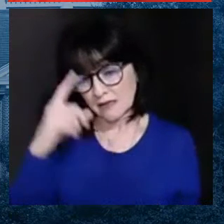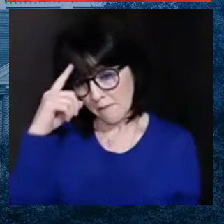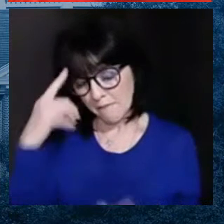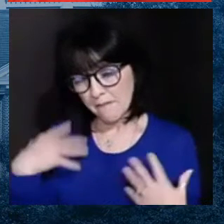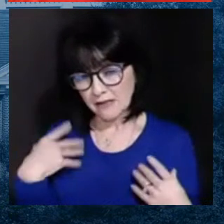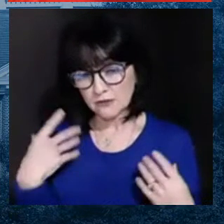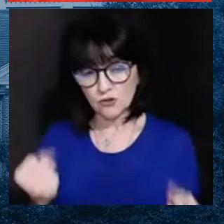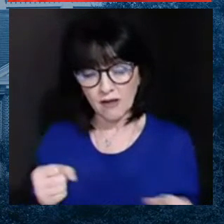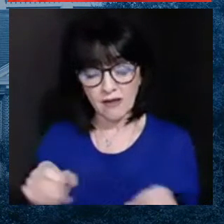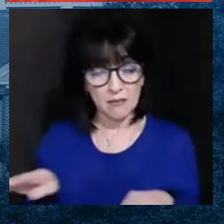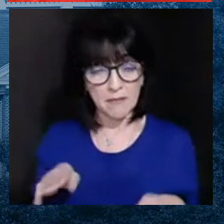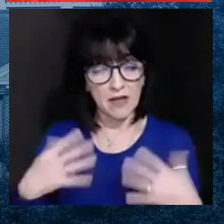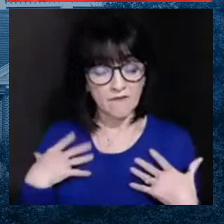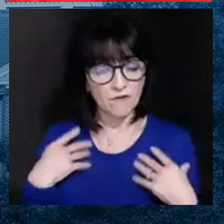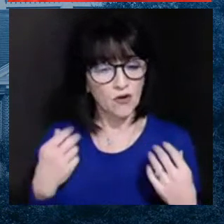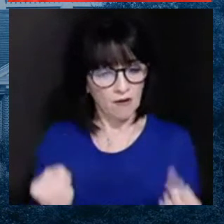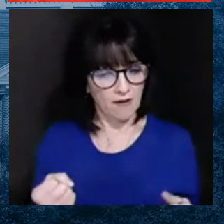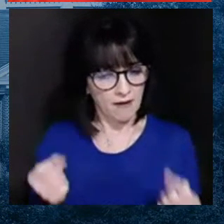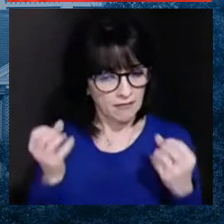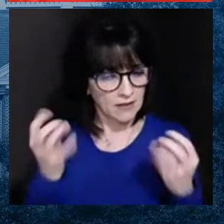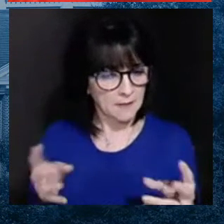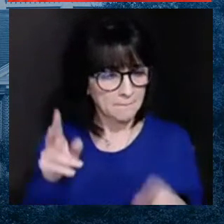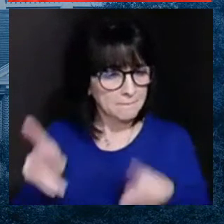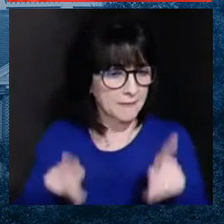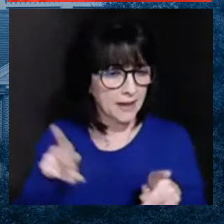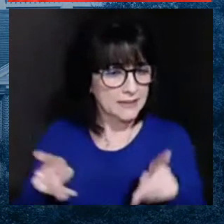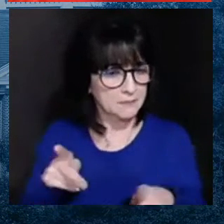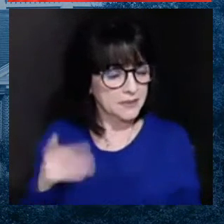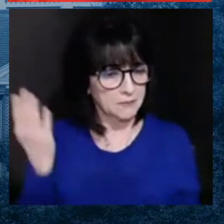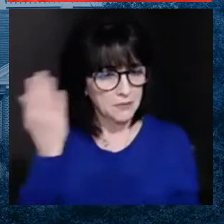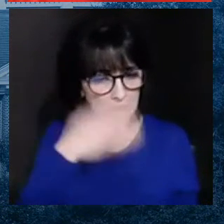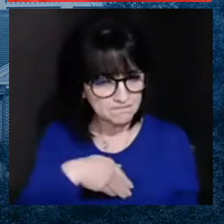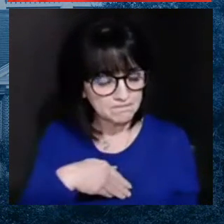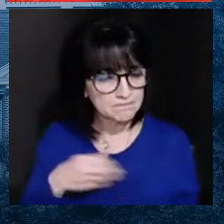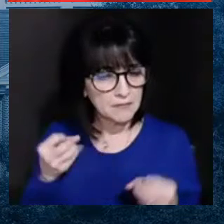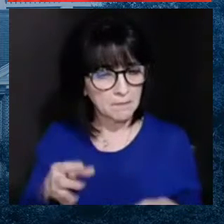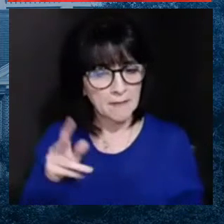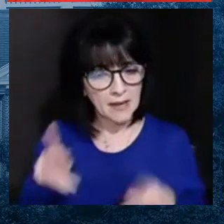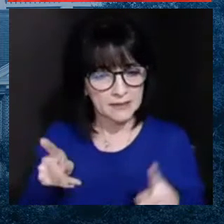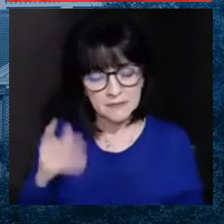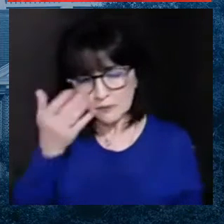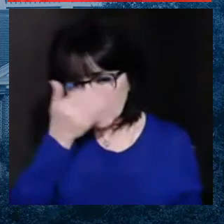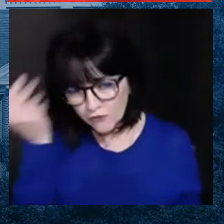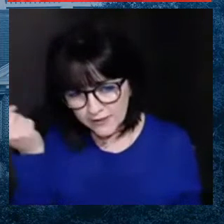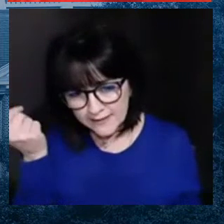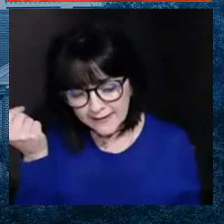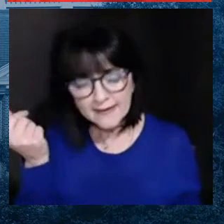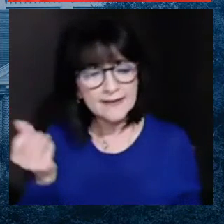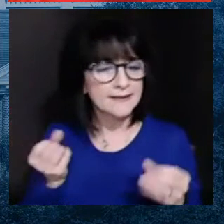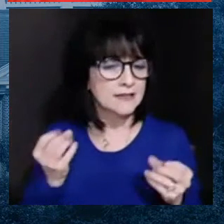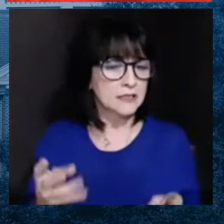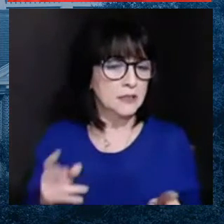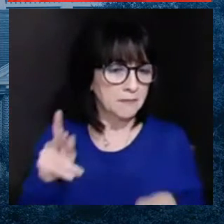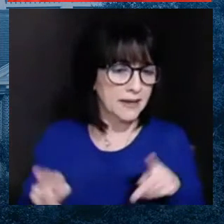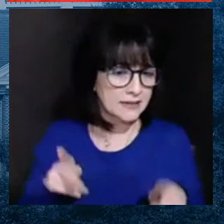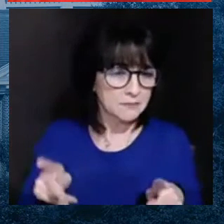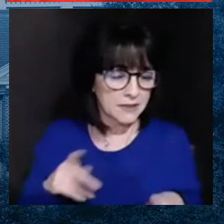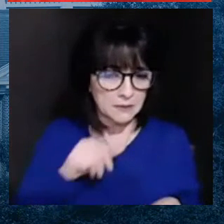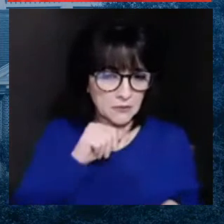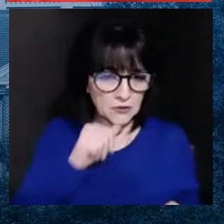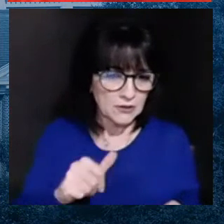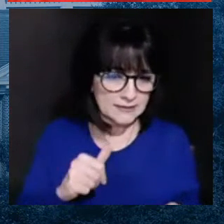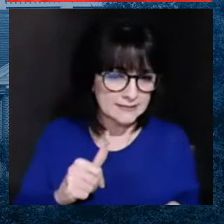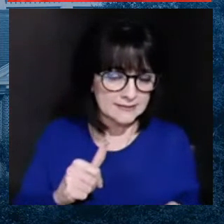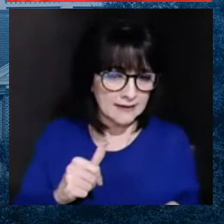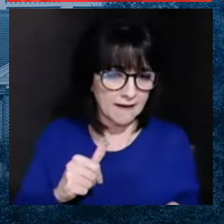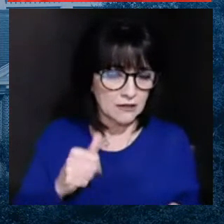often overlooked and underappreciated. We do some of the most emotionally taxing work. We work with some of the